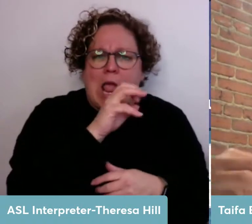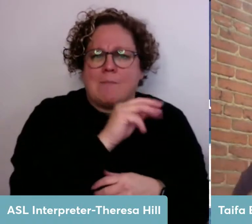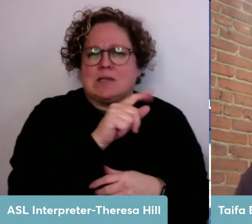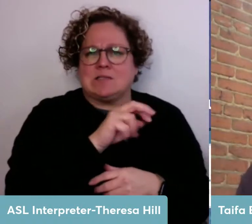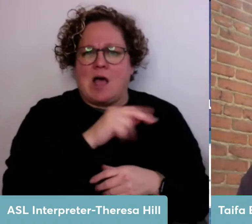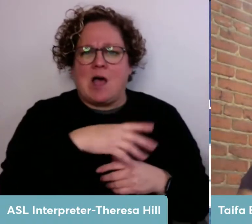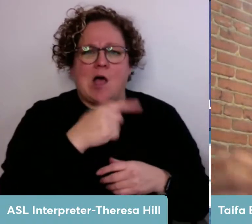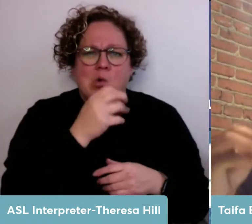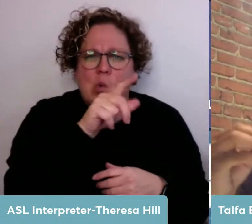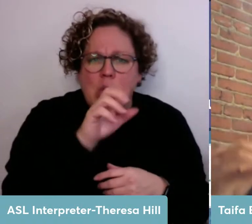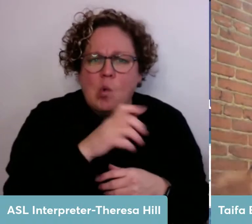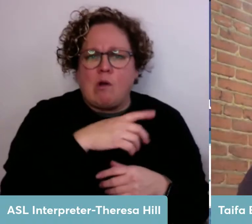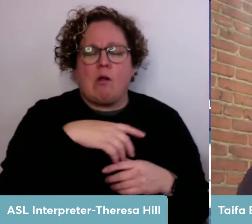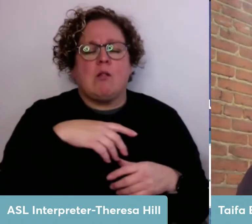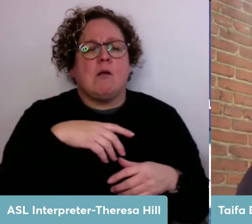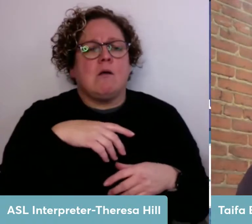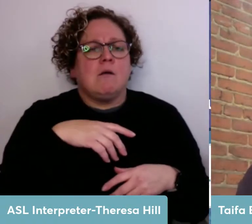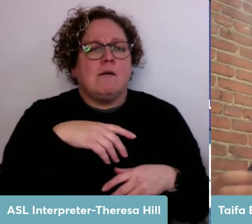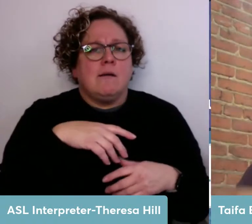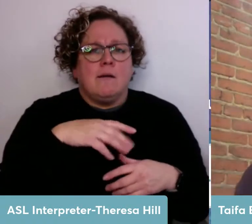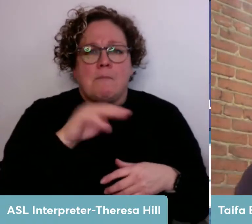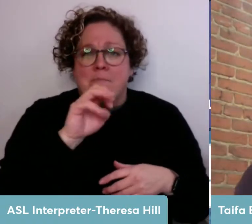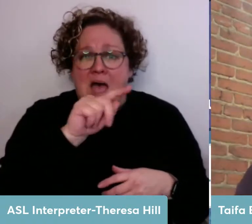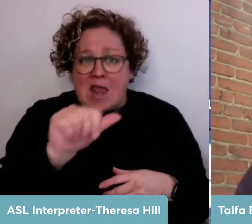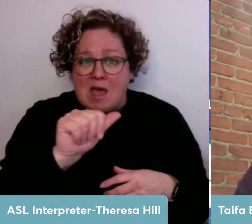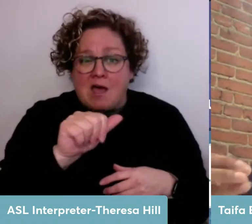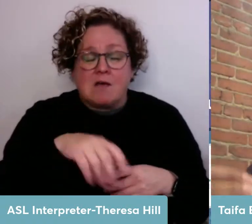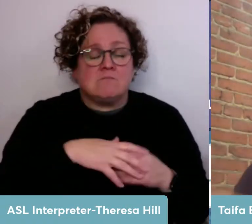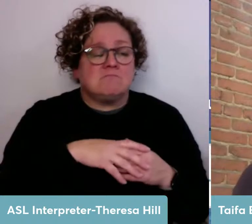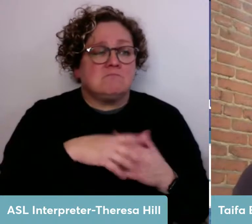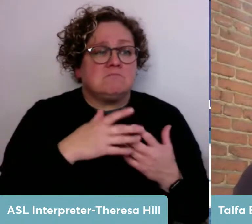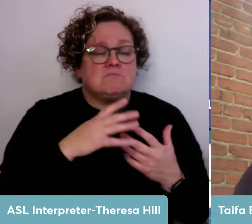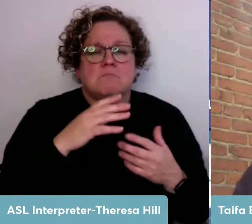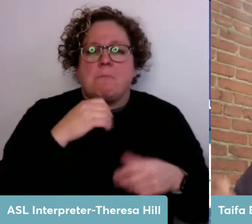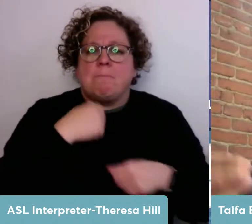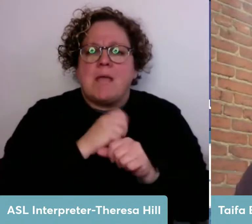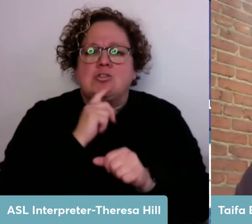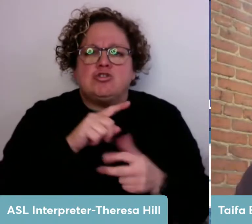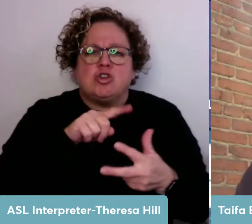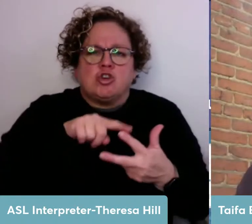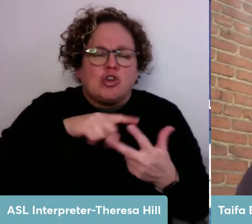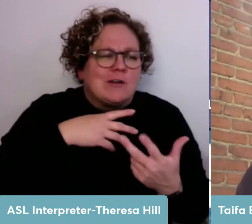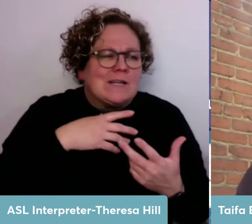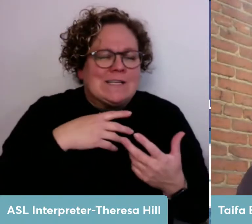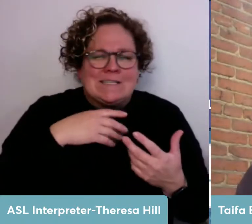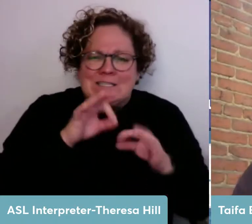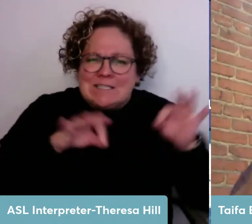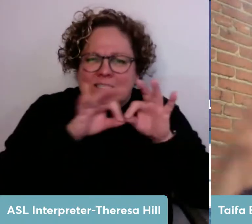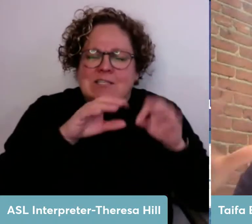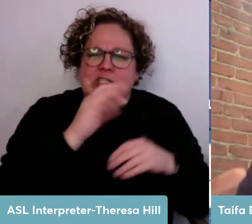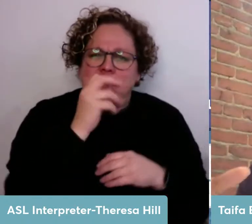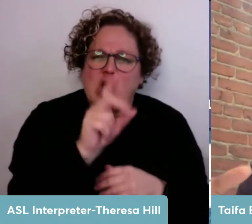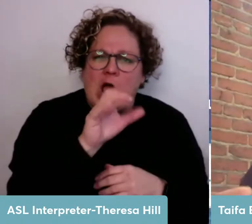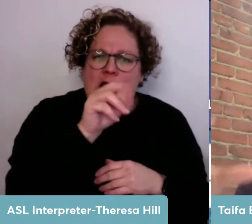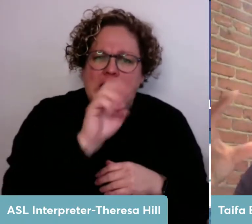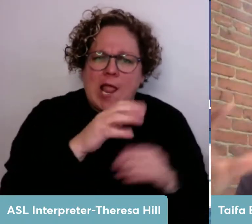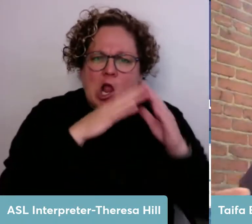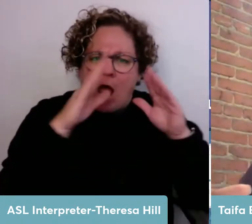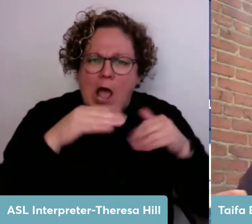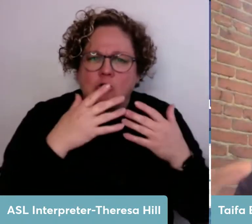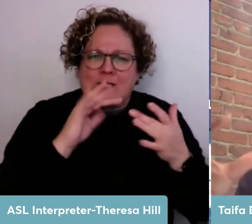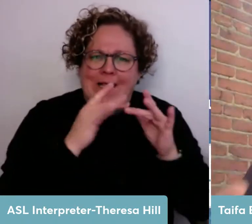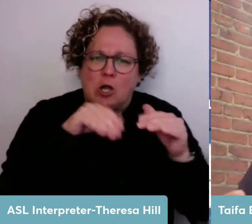got to ensure that the essentials like childcare and housing and internet access are recognized